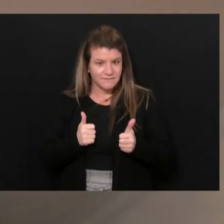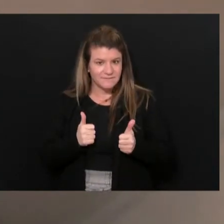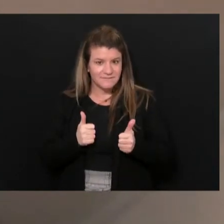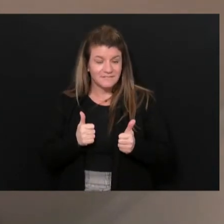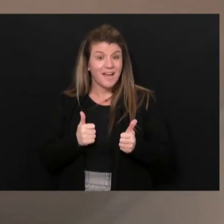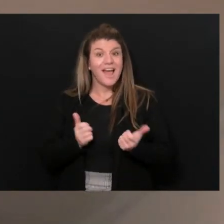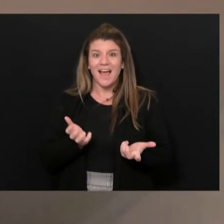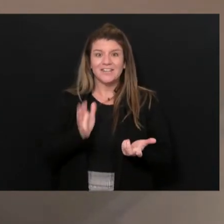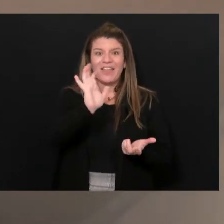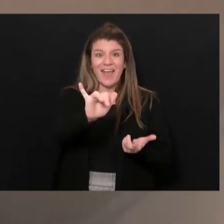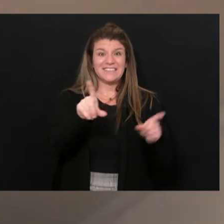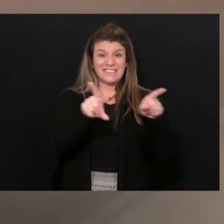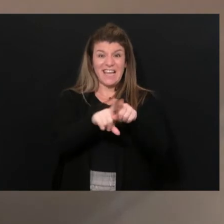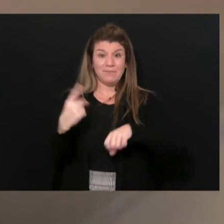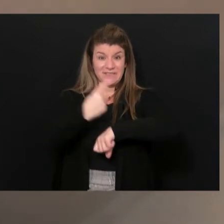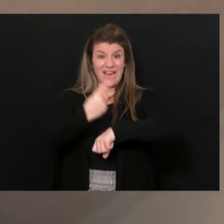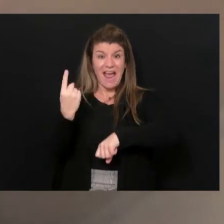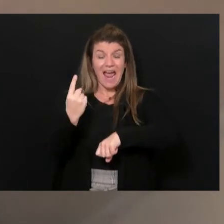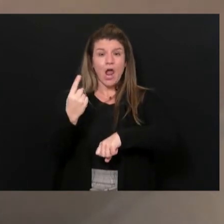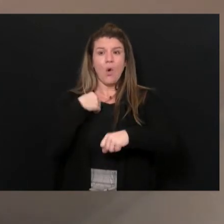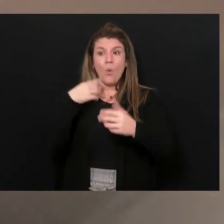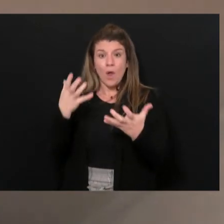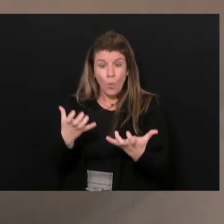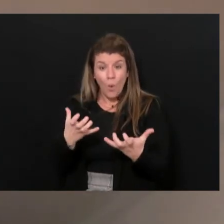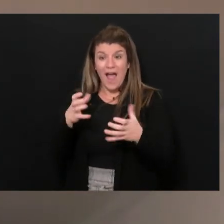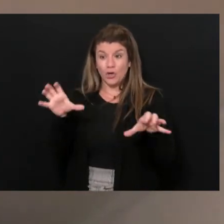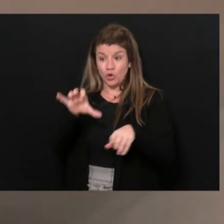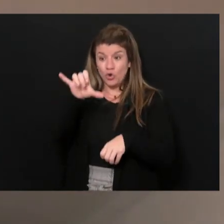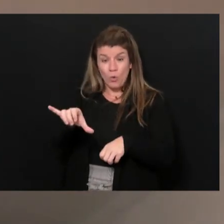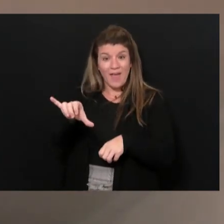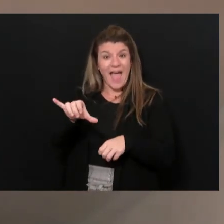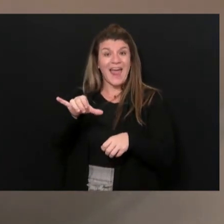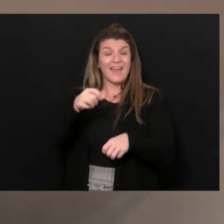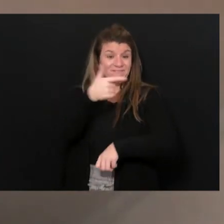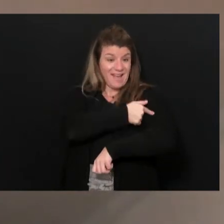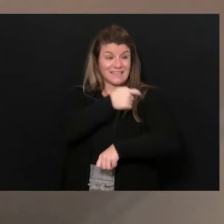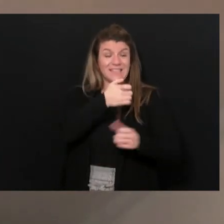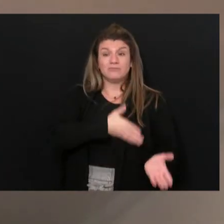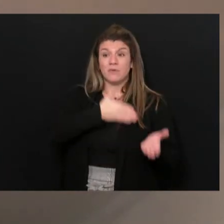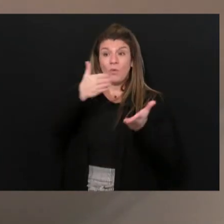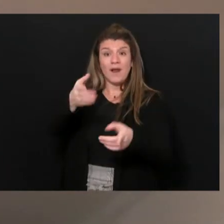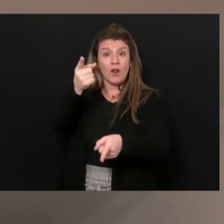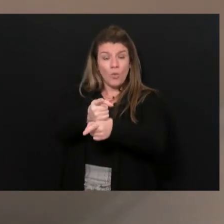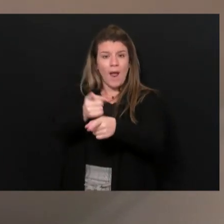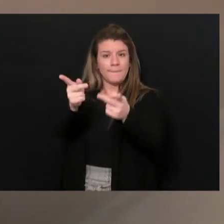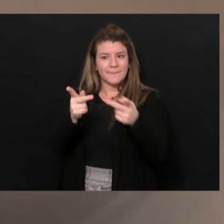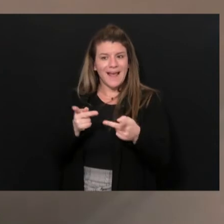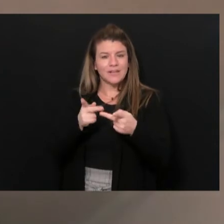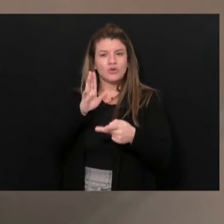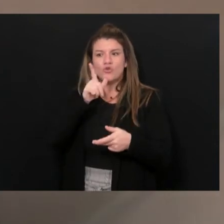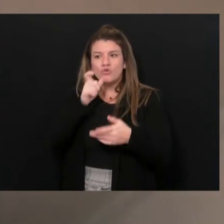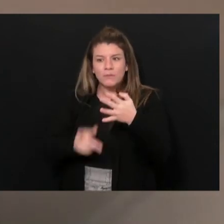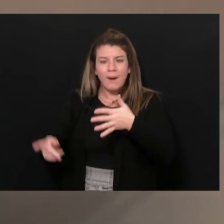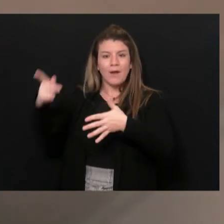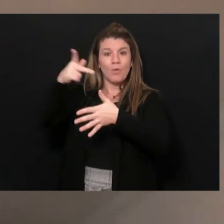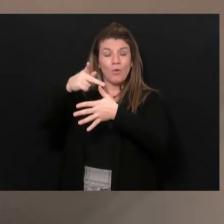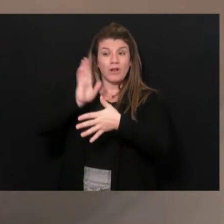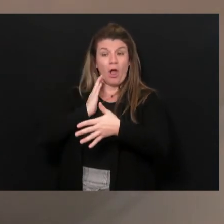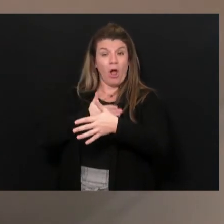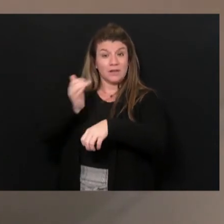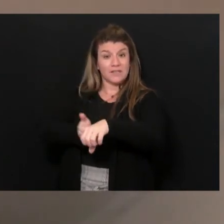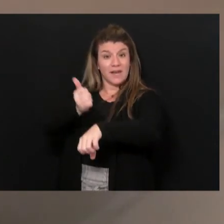time we're doing this and trying to get that vaccine to each West Virginian in that priority basis that we've set up, it's really